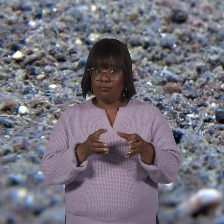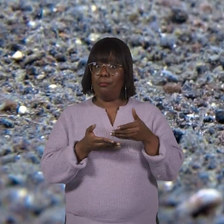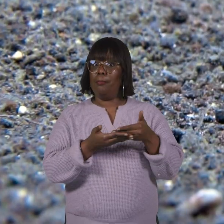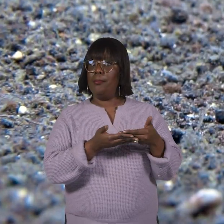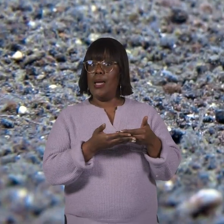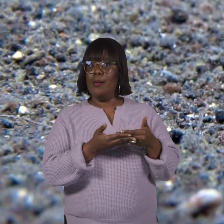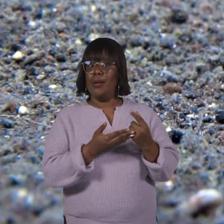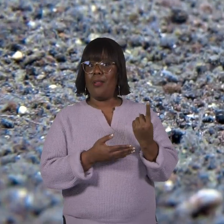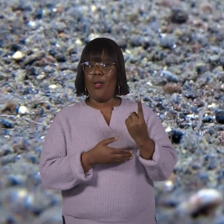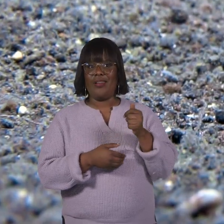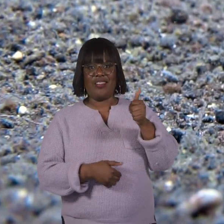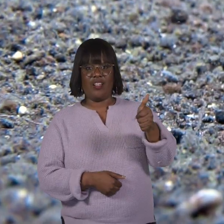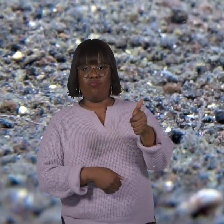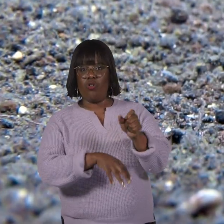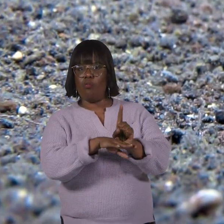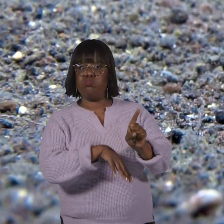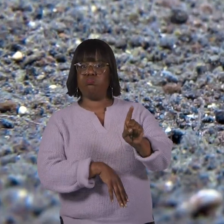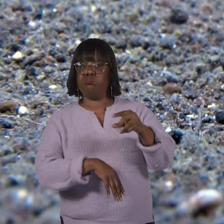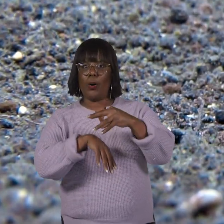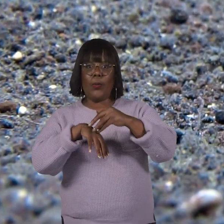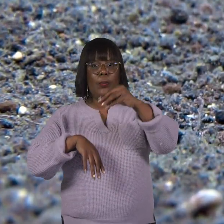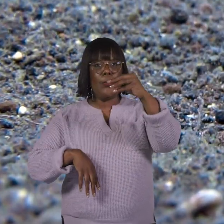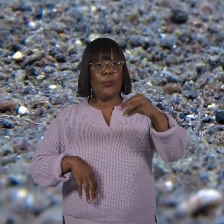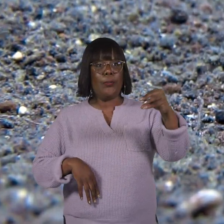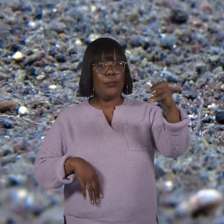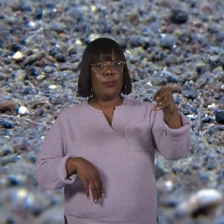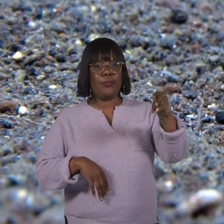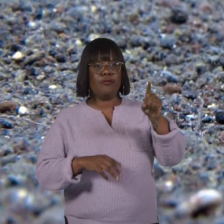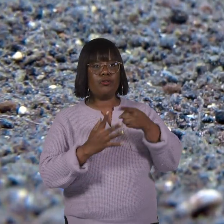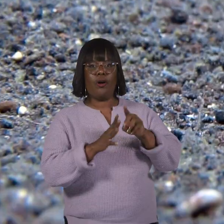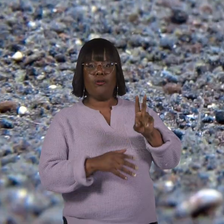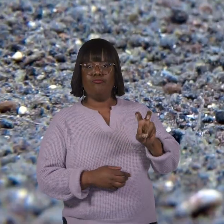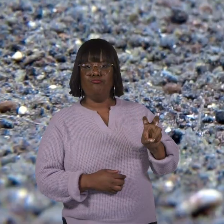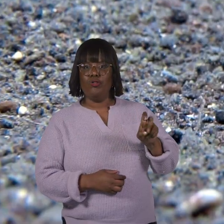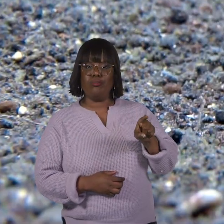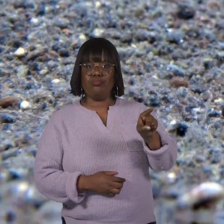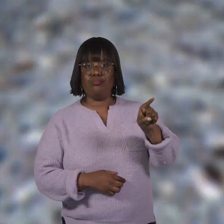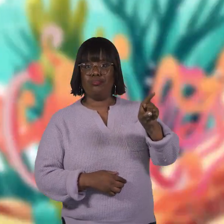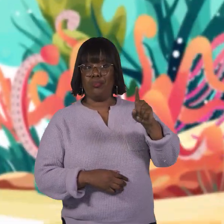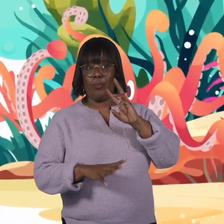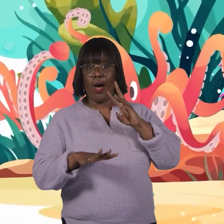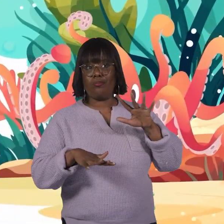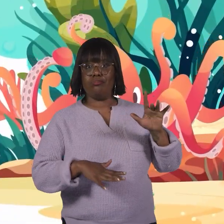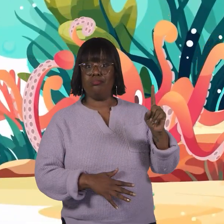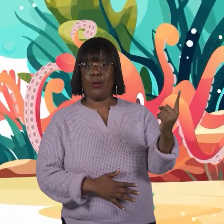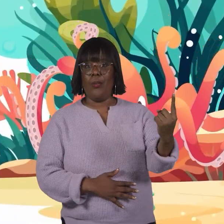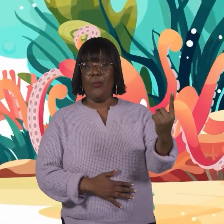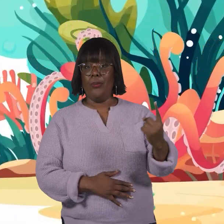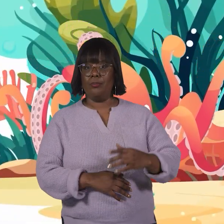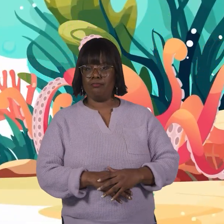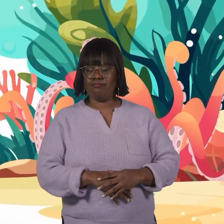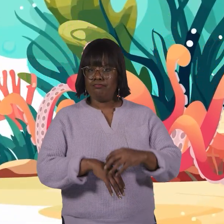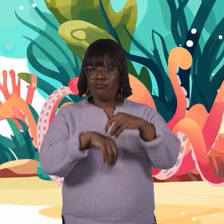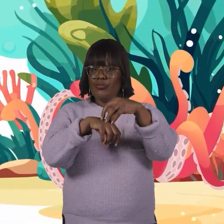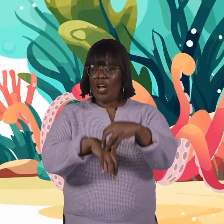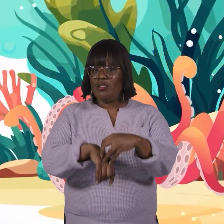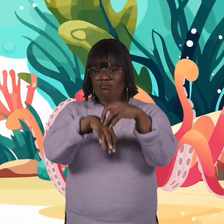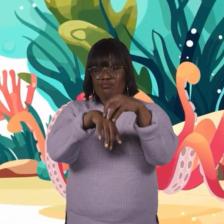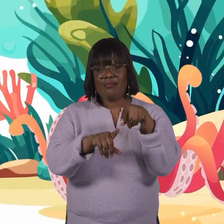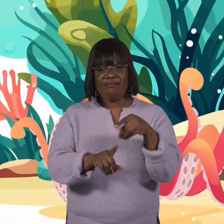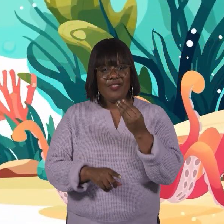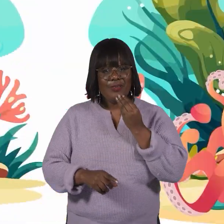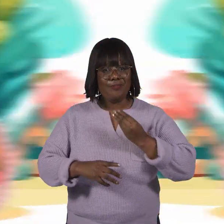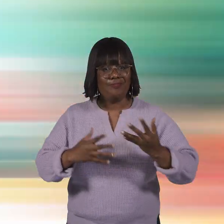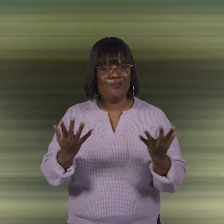left to fend for themselves, starting their journey on their own in the vast ocean. What do octopuses eat?